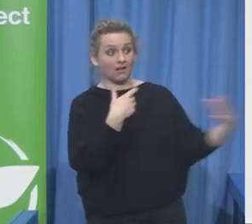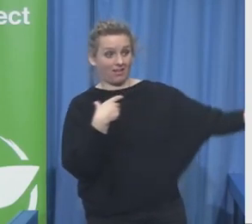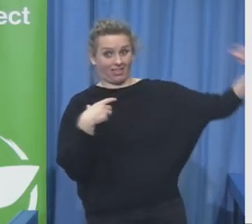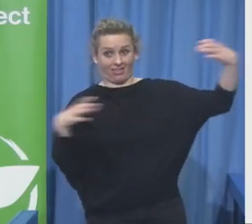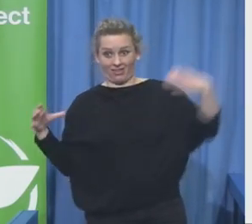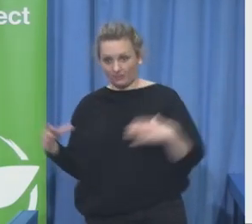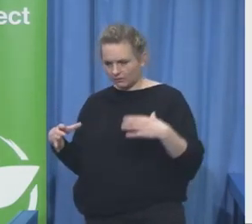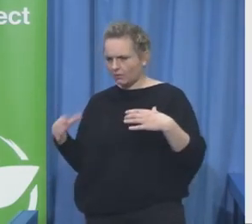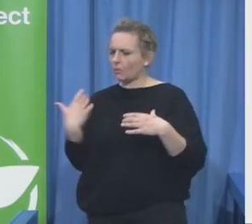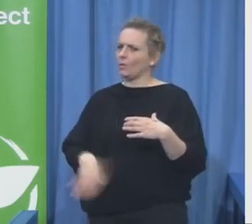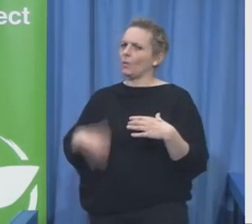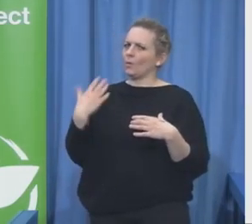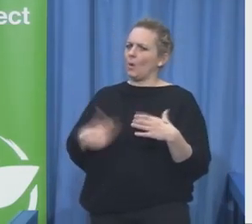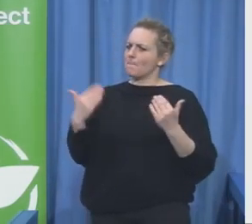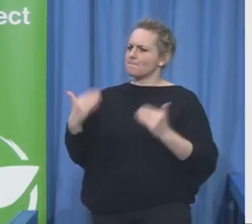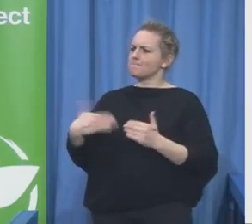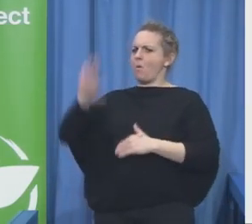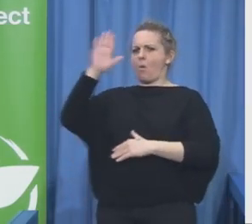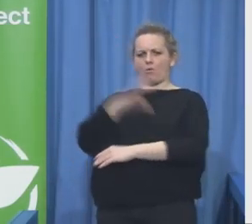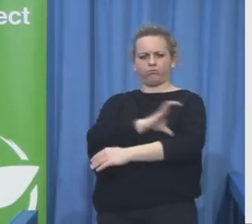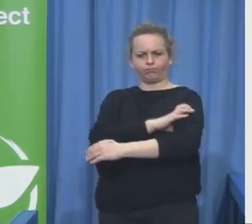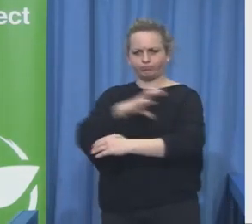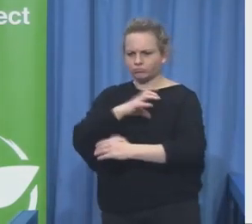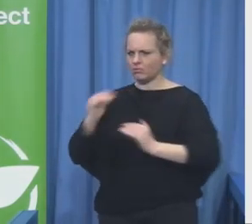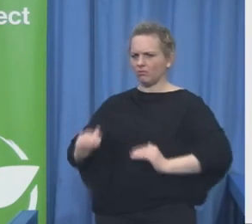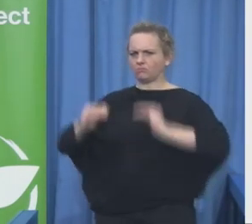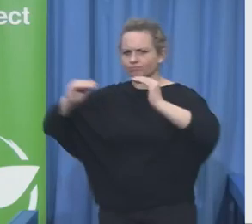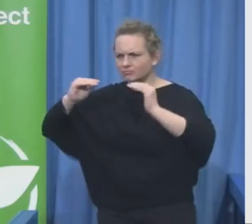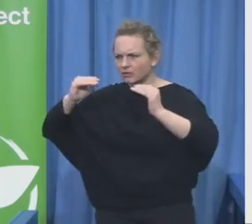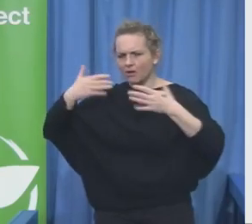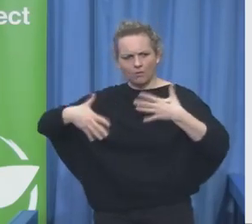of us need to, are working on.